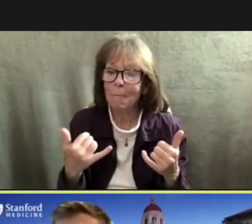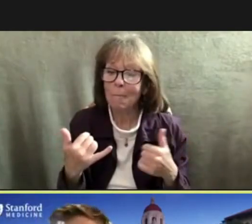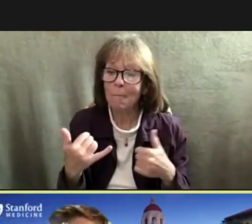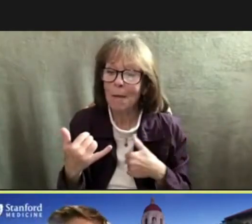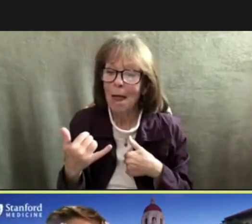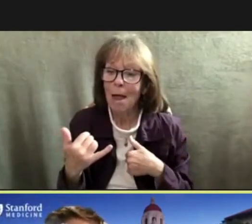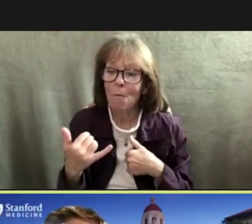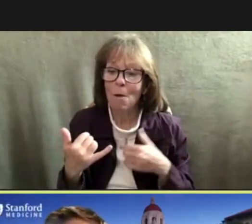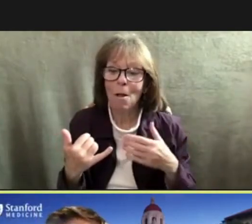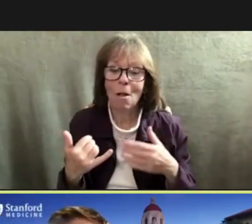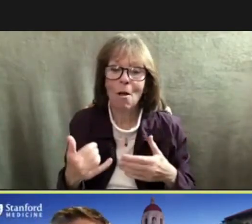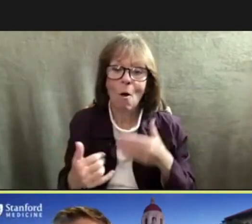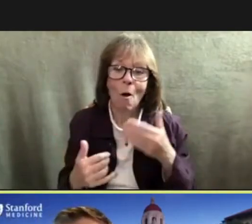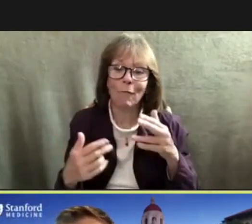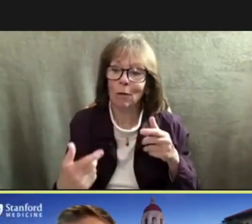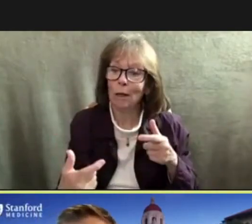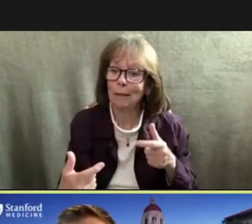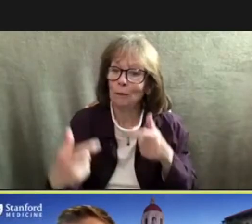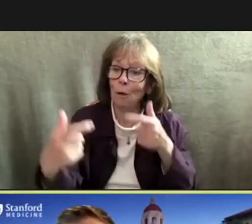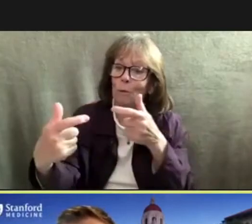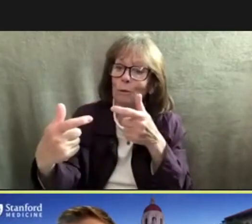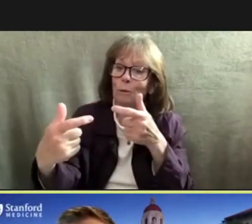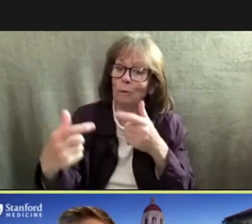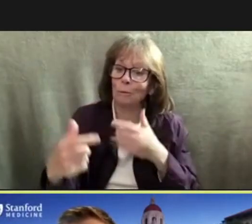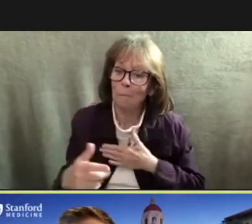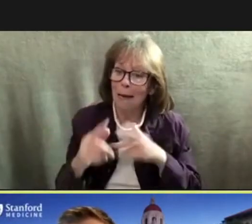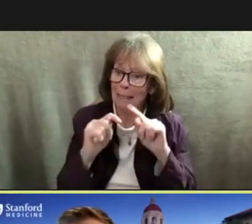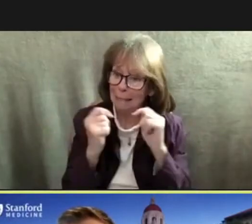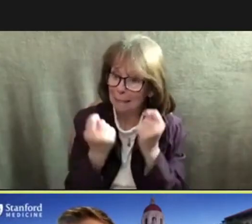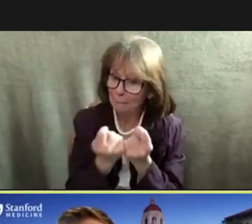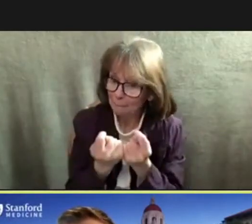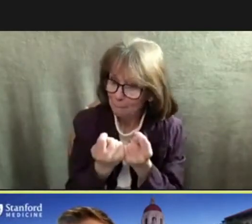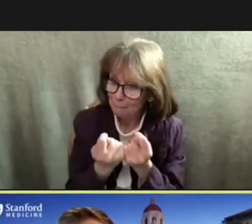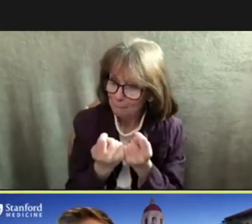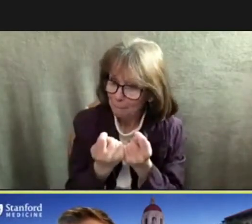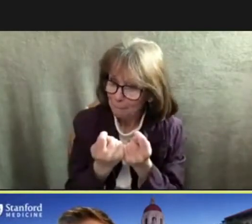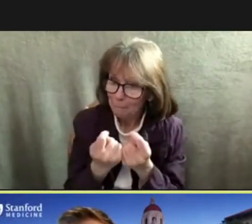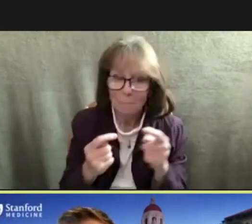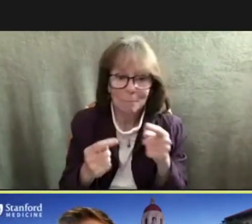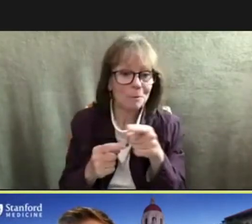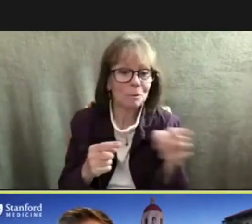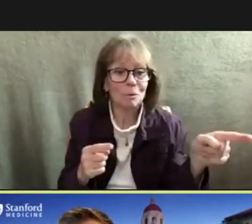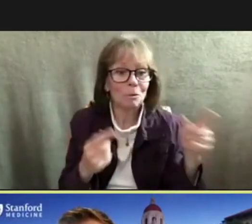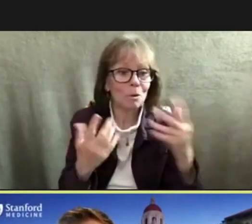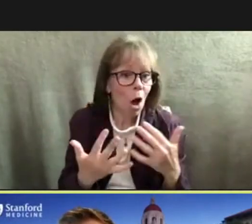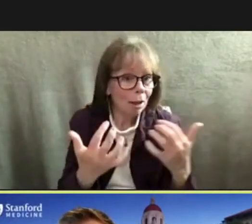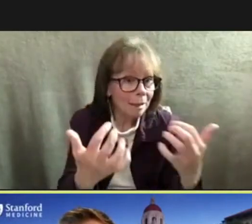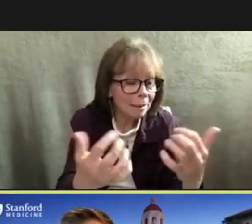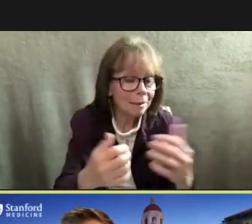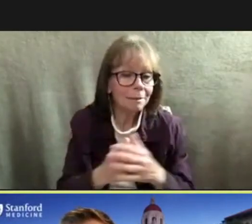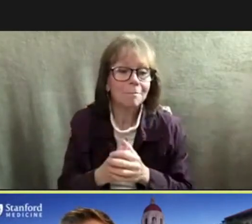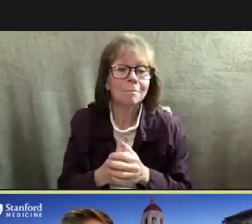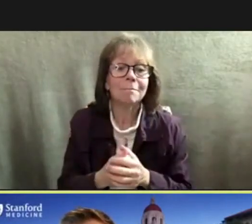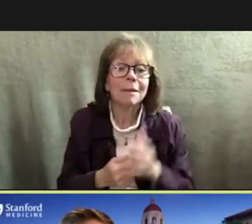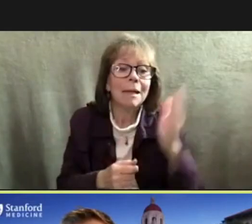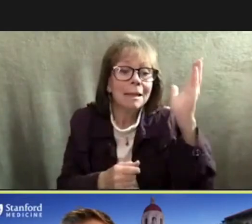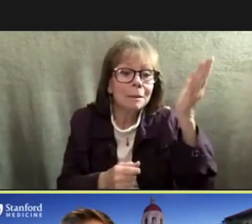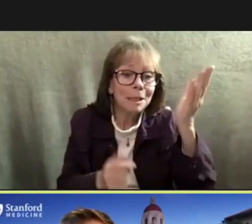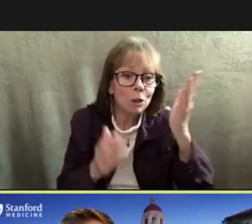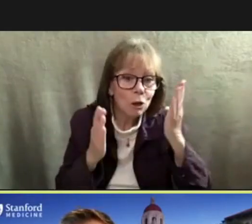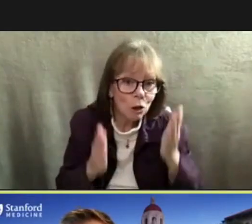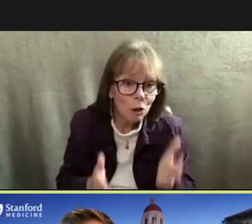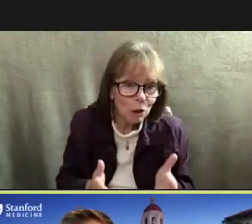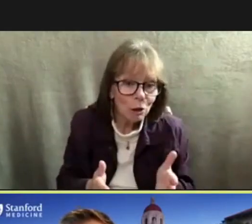offer a toast to my team, to the audience, to our speakers